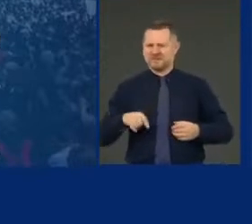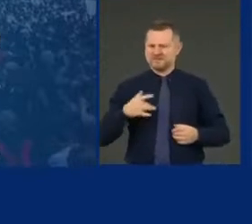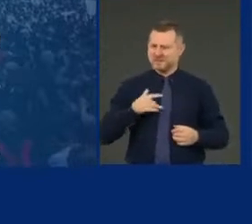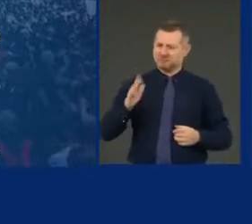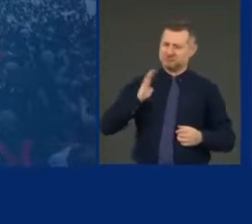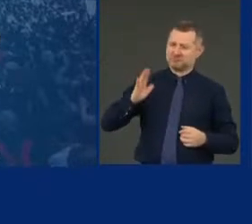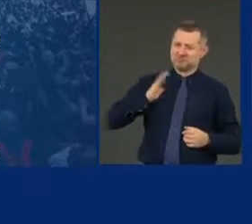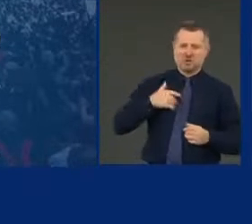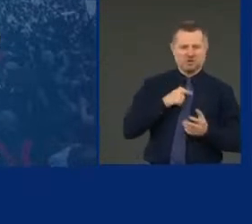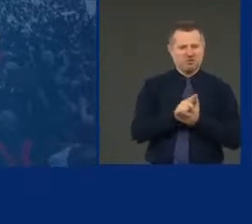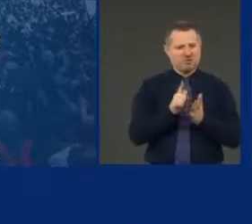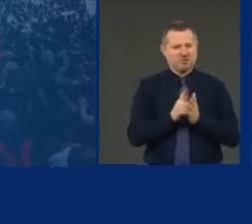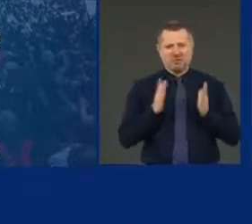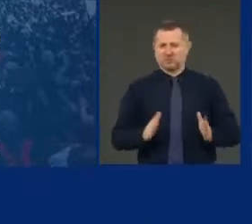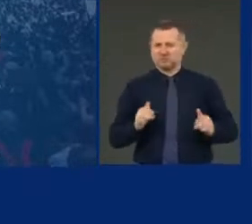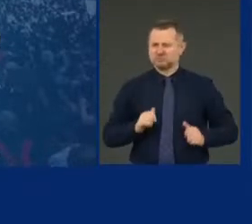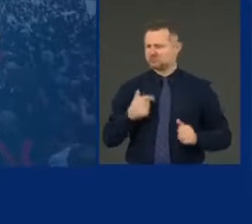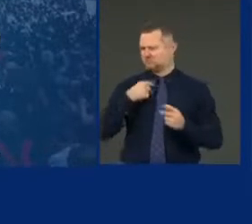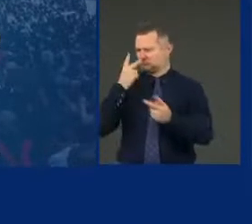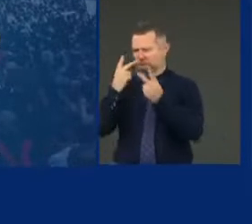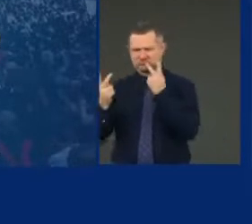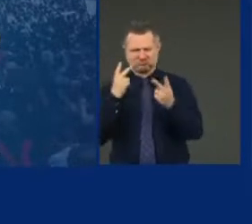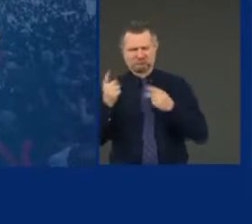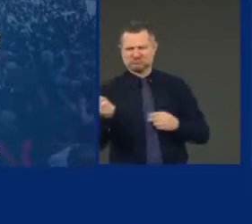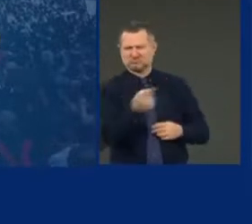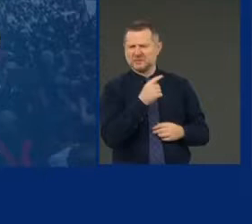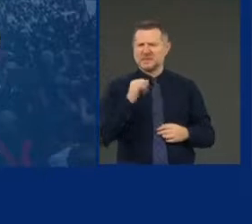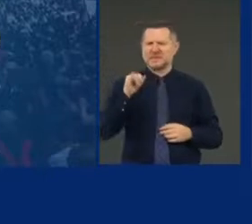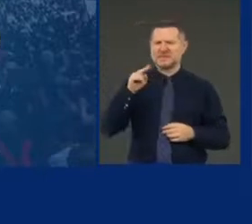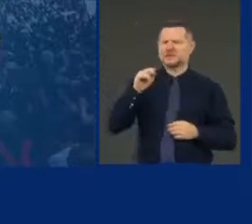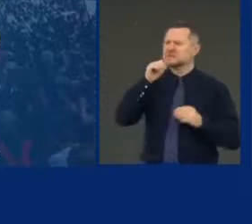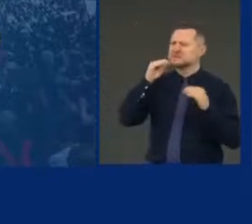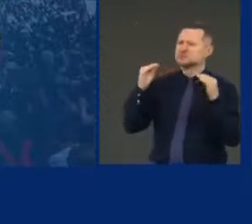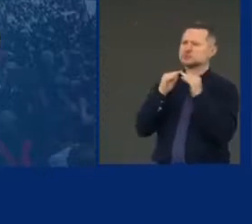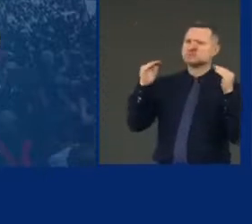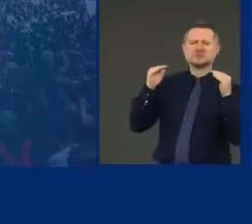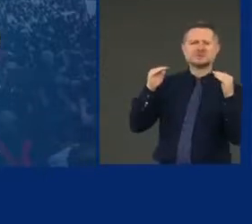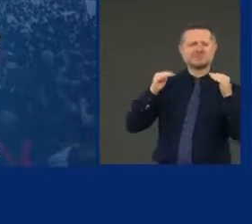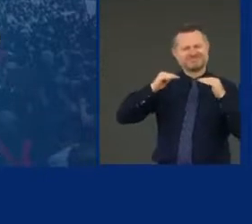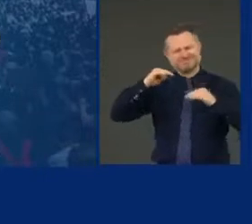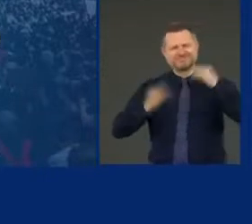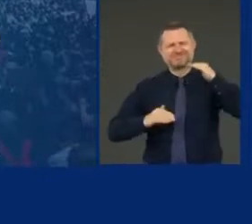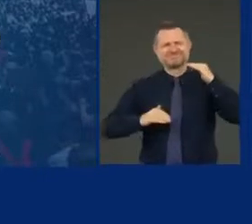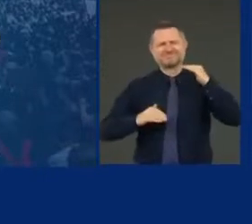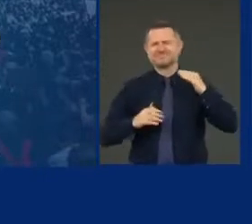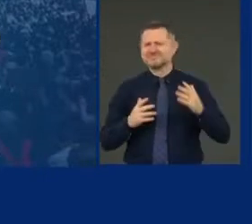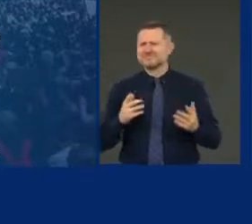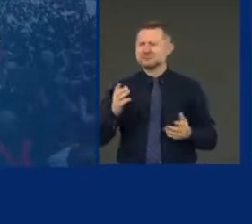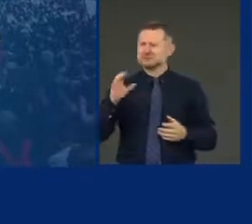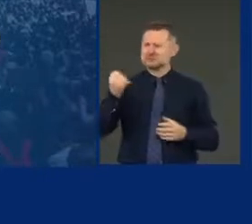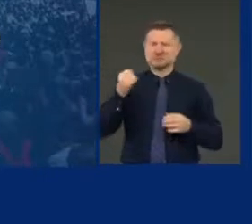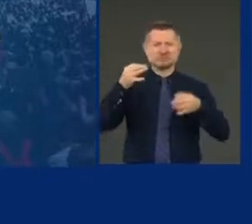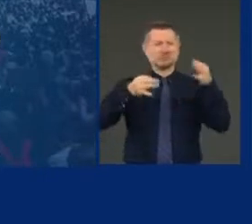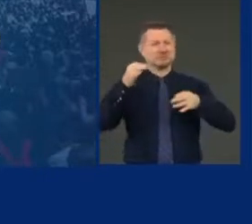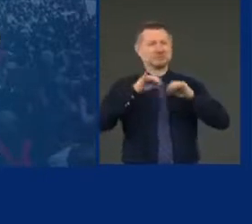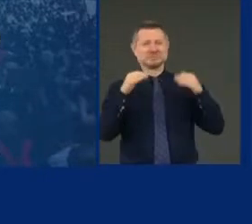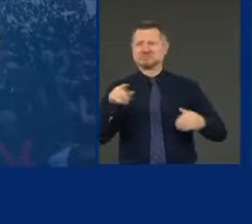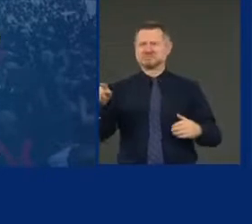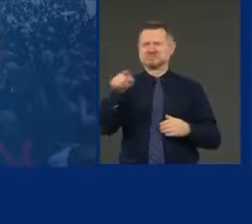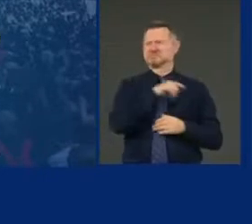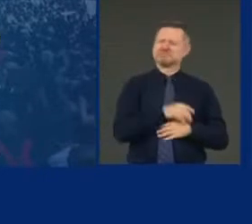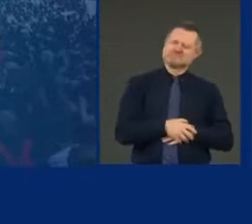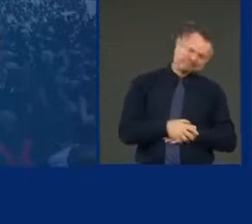have injustice in the criminal justice system, which is the